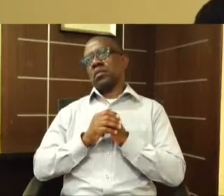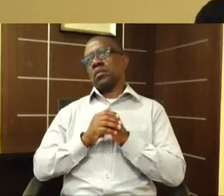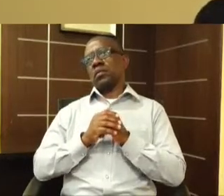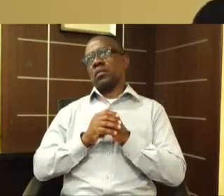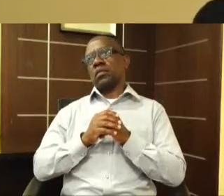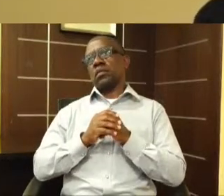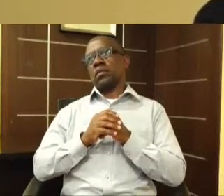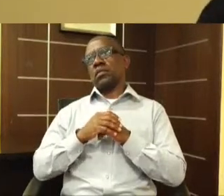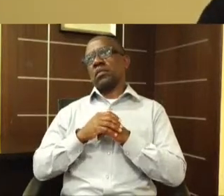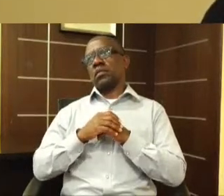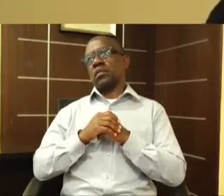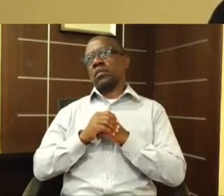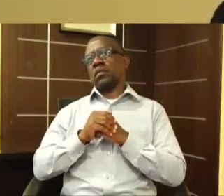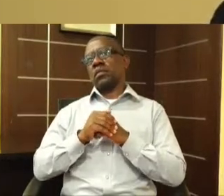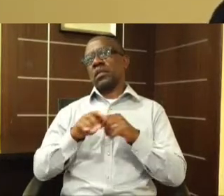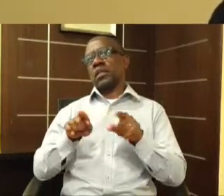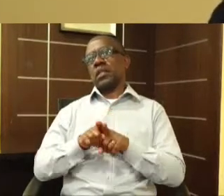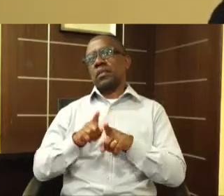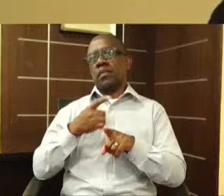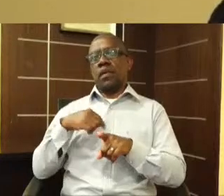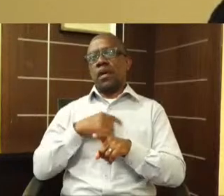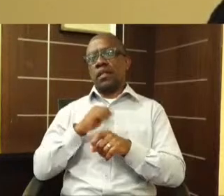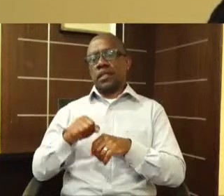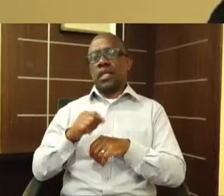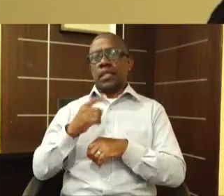is keeping time so that at least we can see